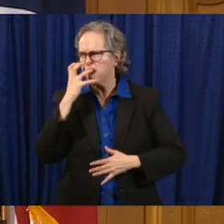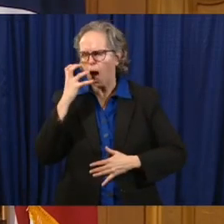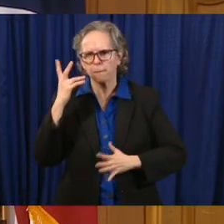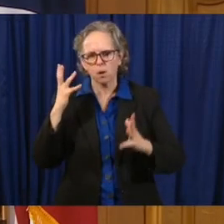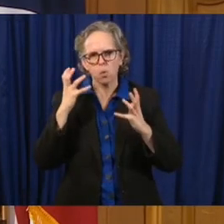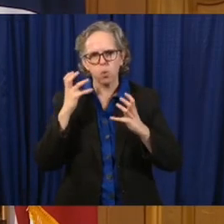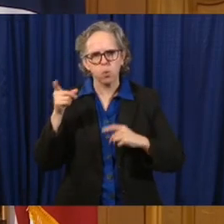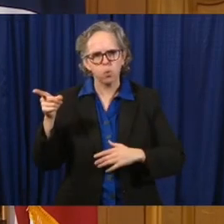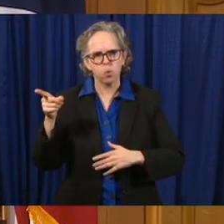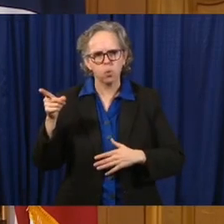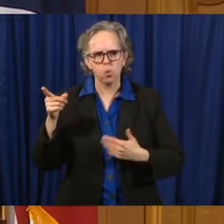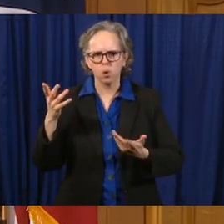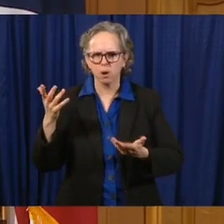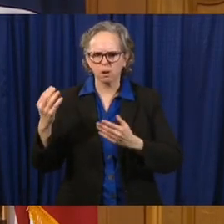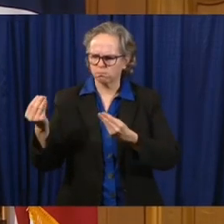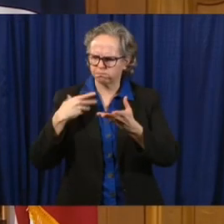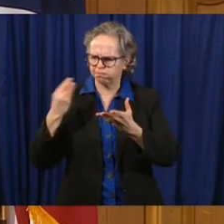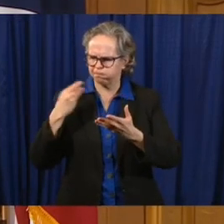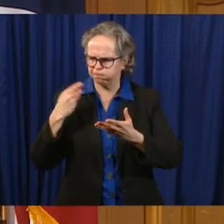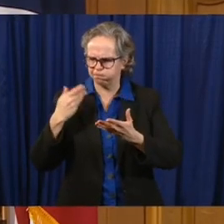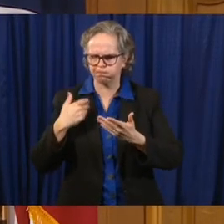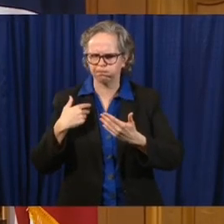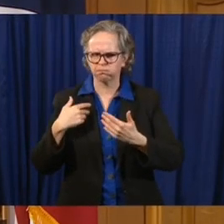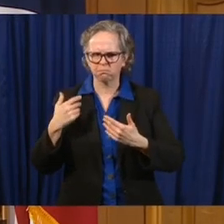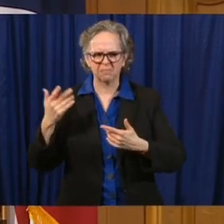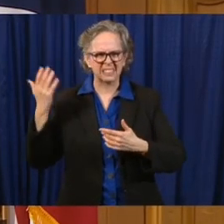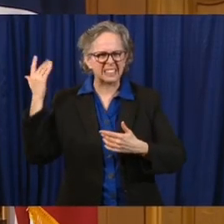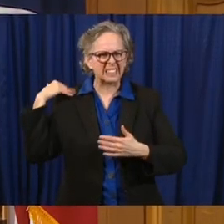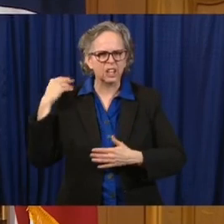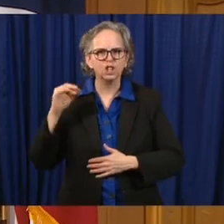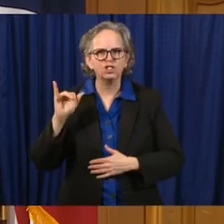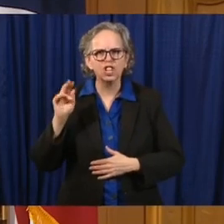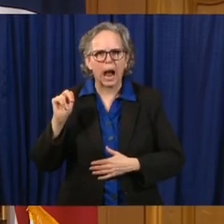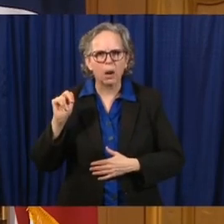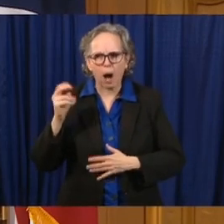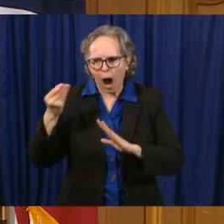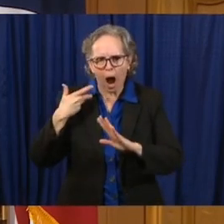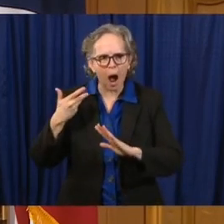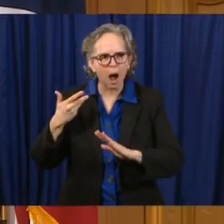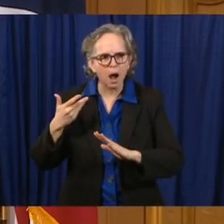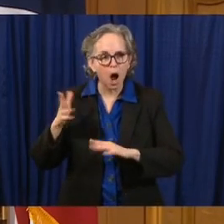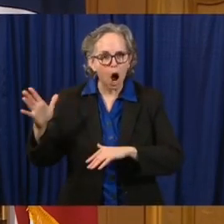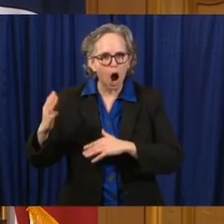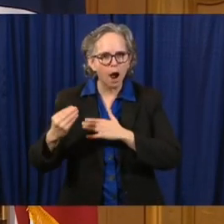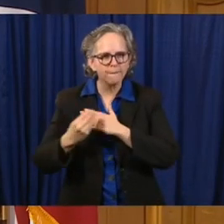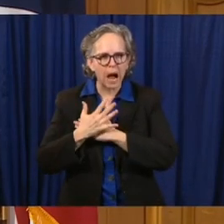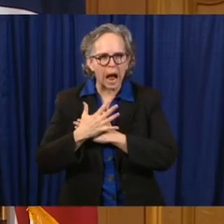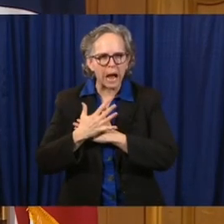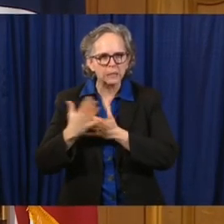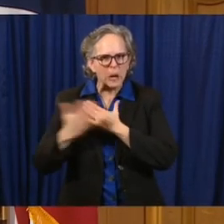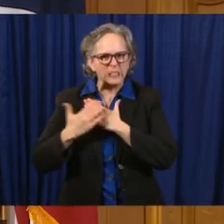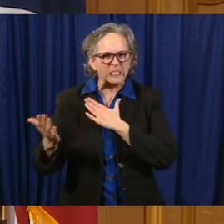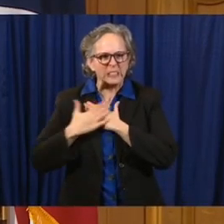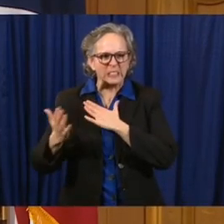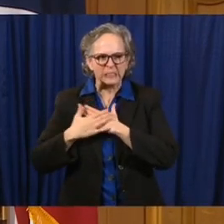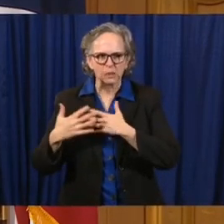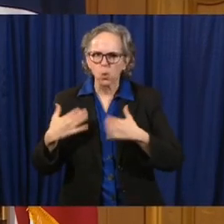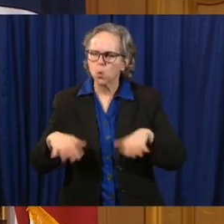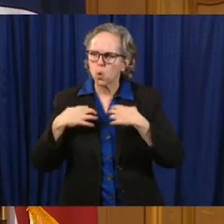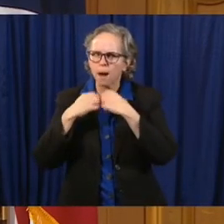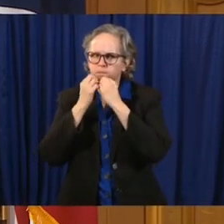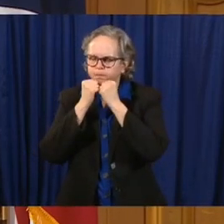informing me of what was going on in January. So her advice is absolutely essential.